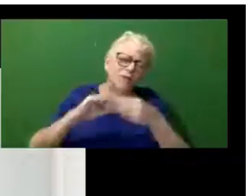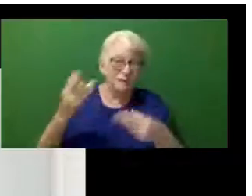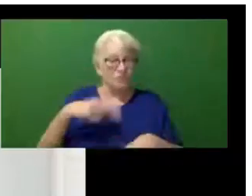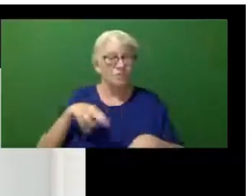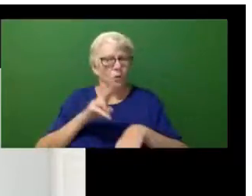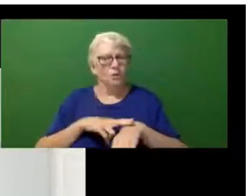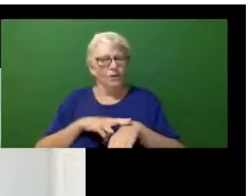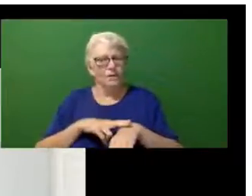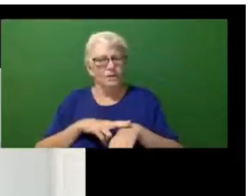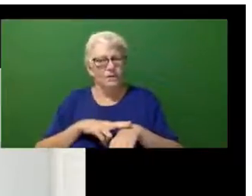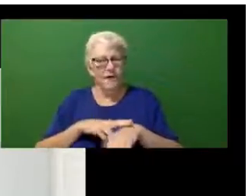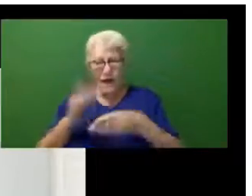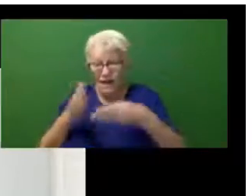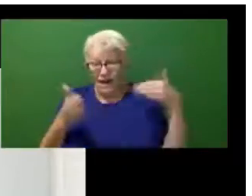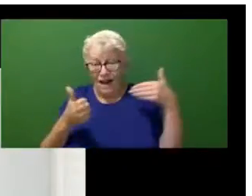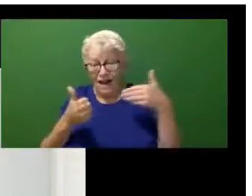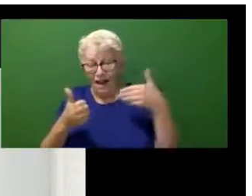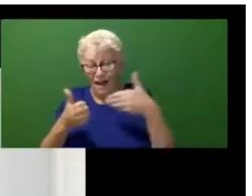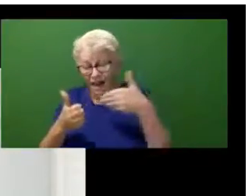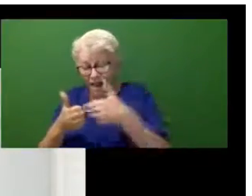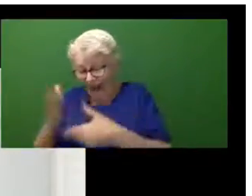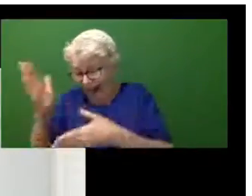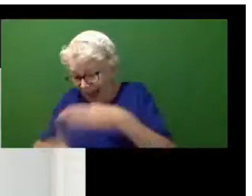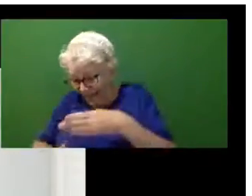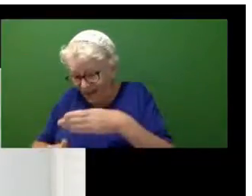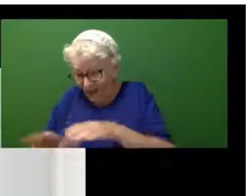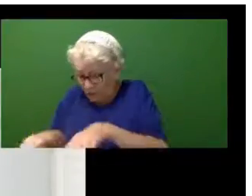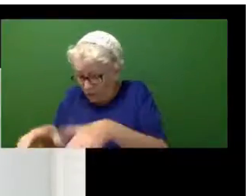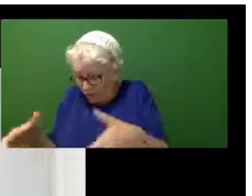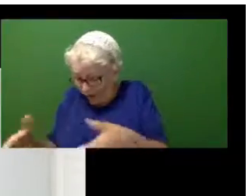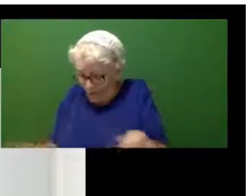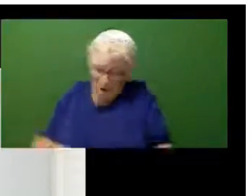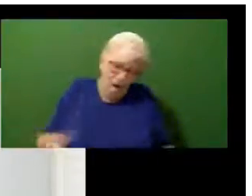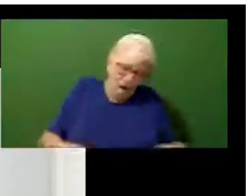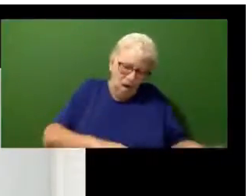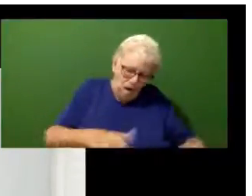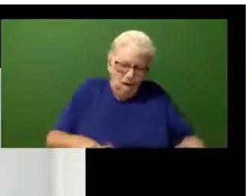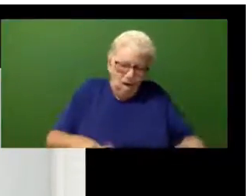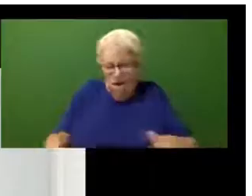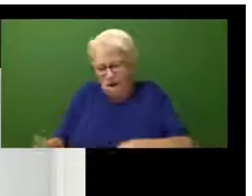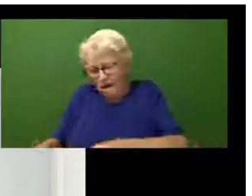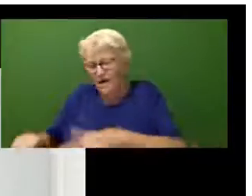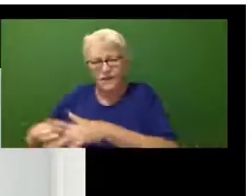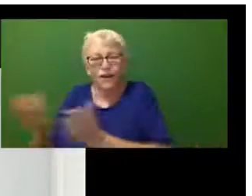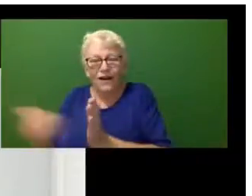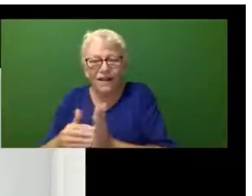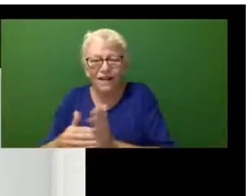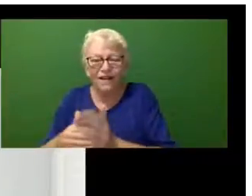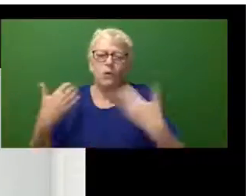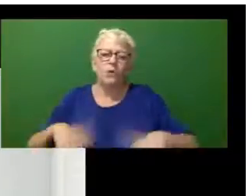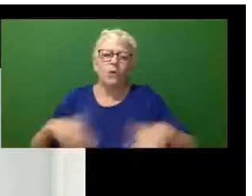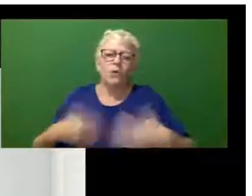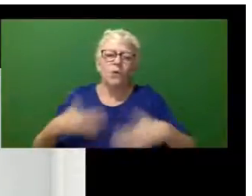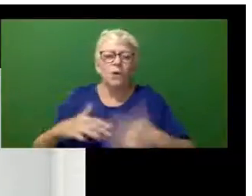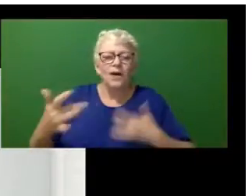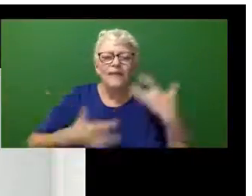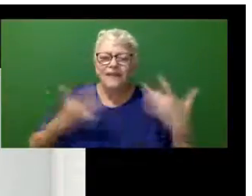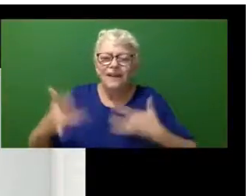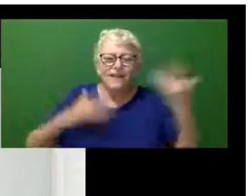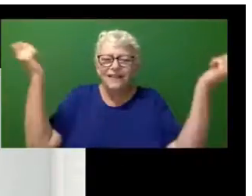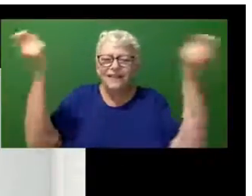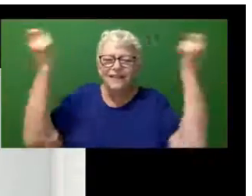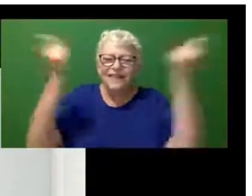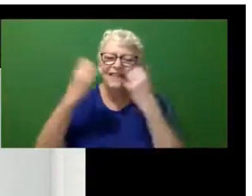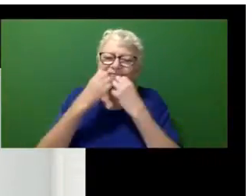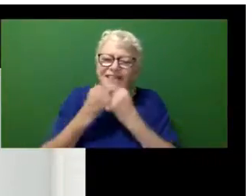and learning, and of course, hearing the end of our Torah and the beginning of our Torah once again, the